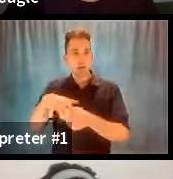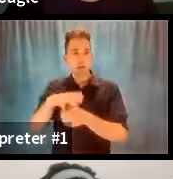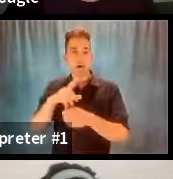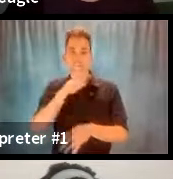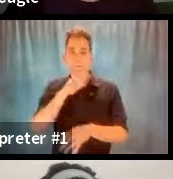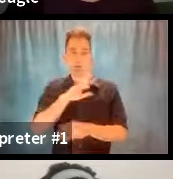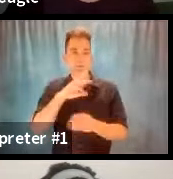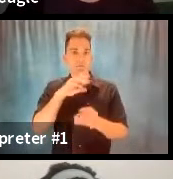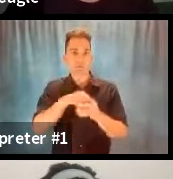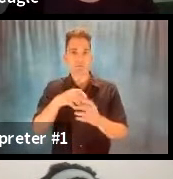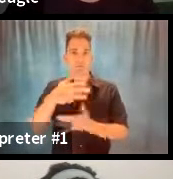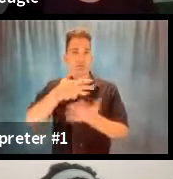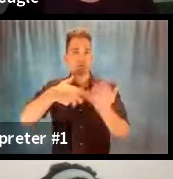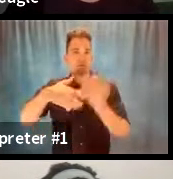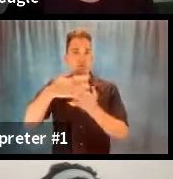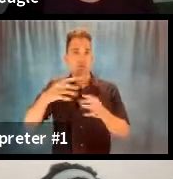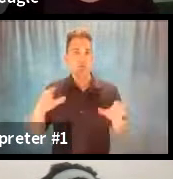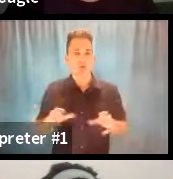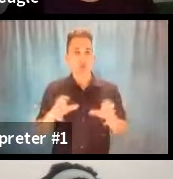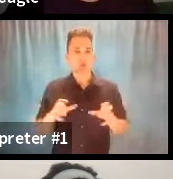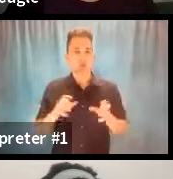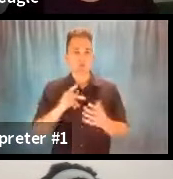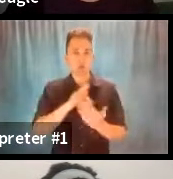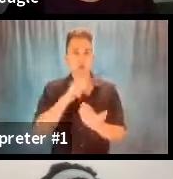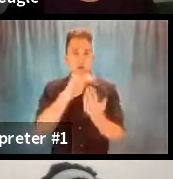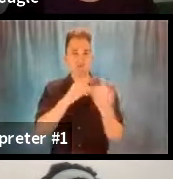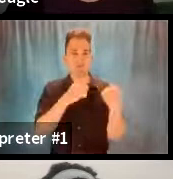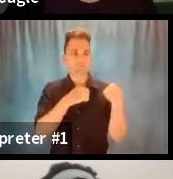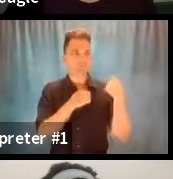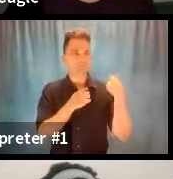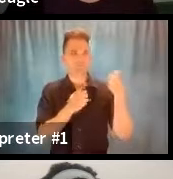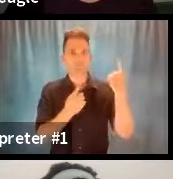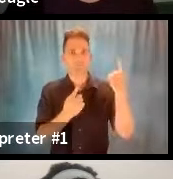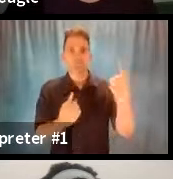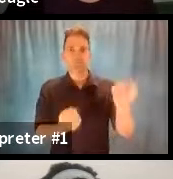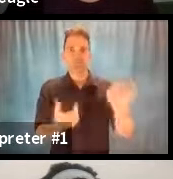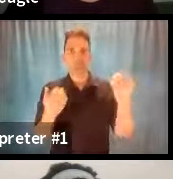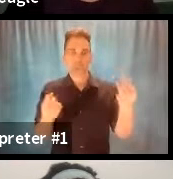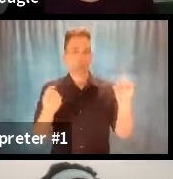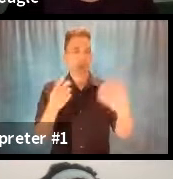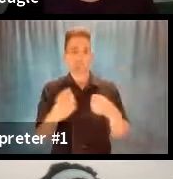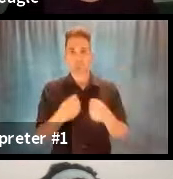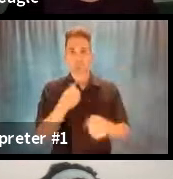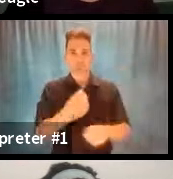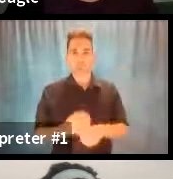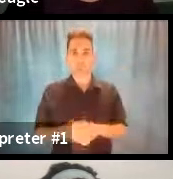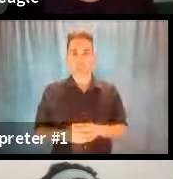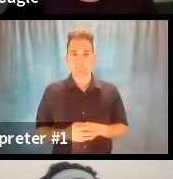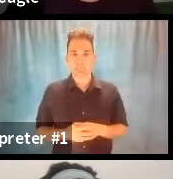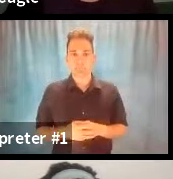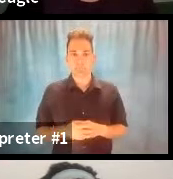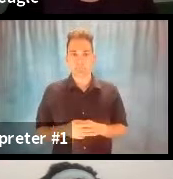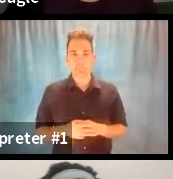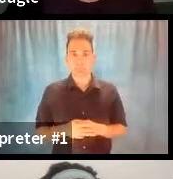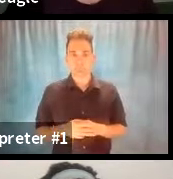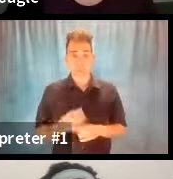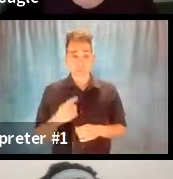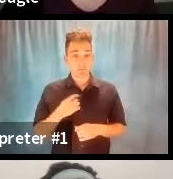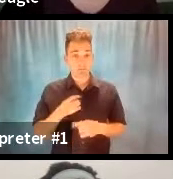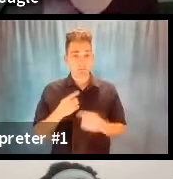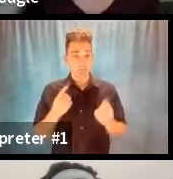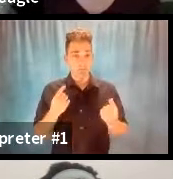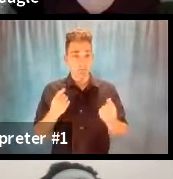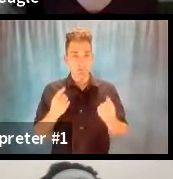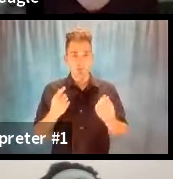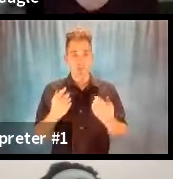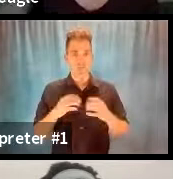programs throughout my many years. What I have done is organize a collaborative